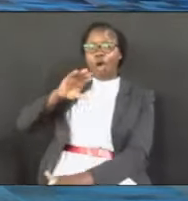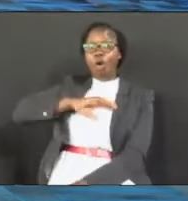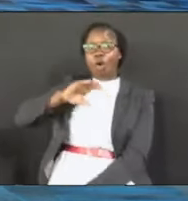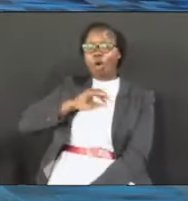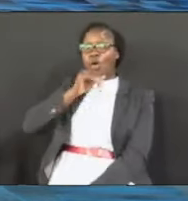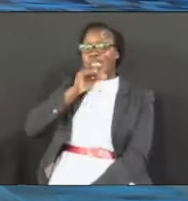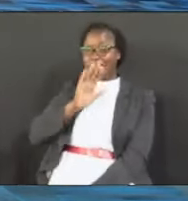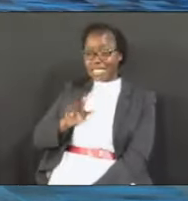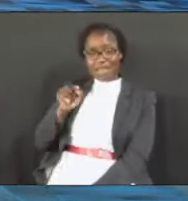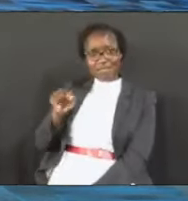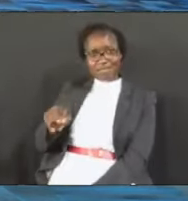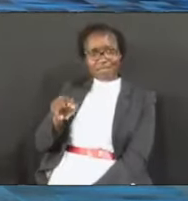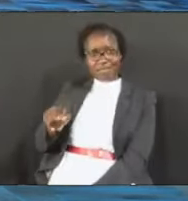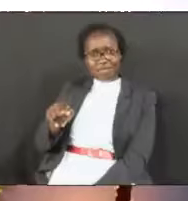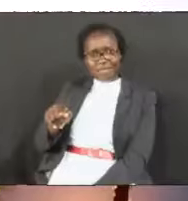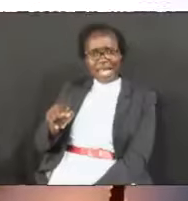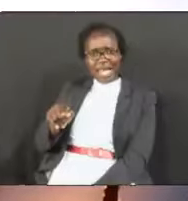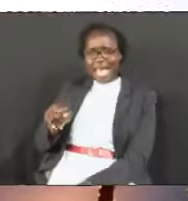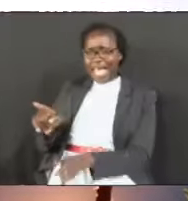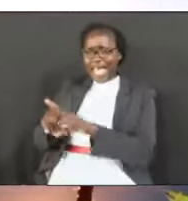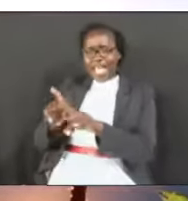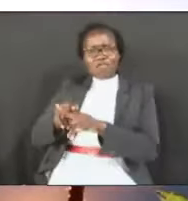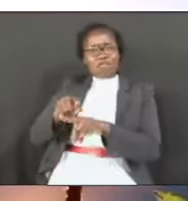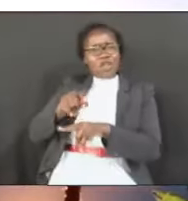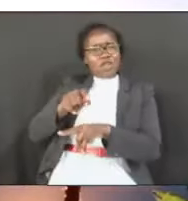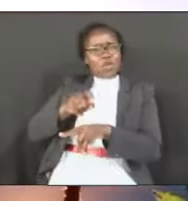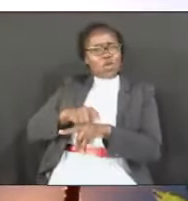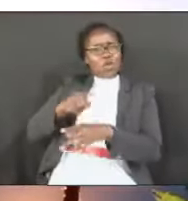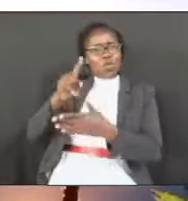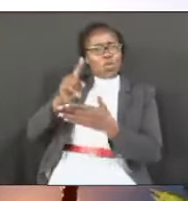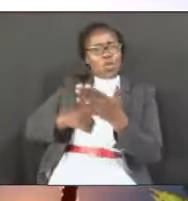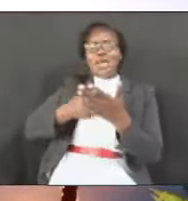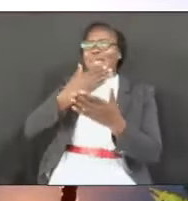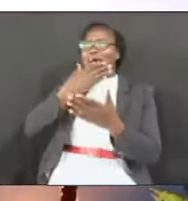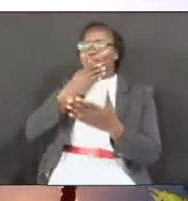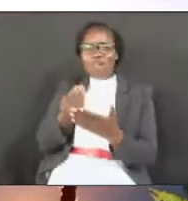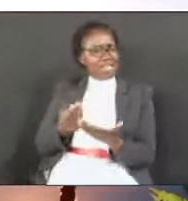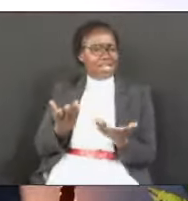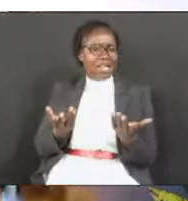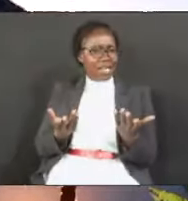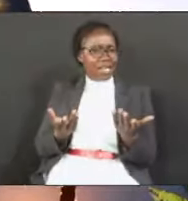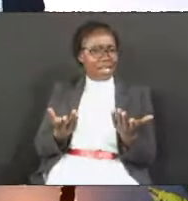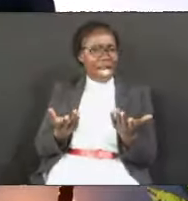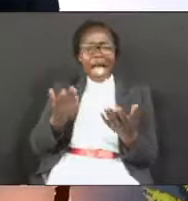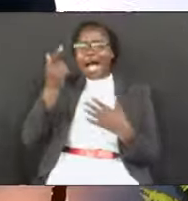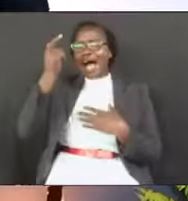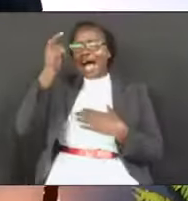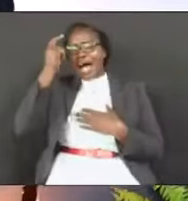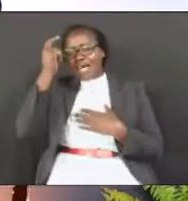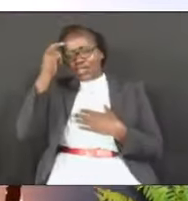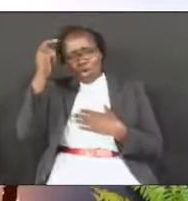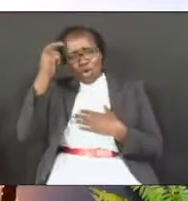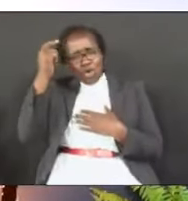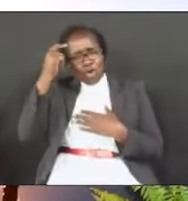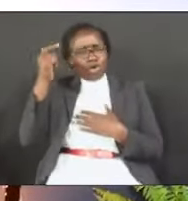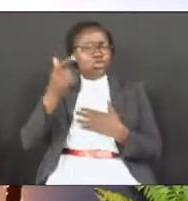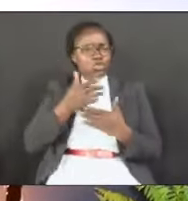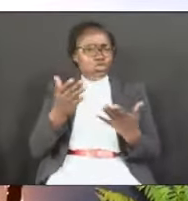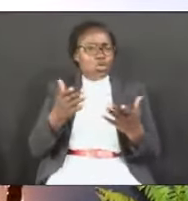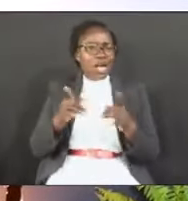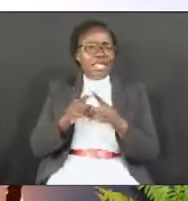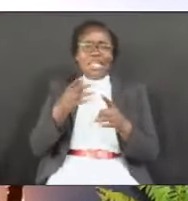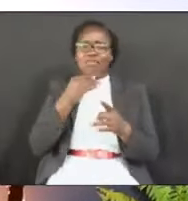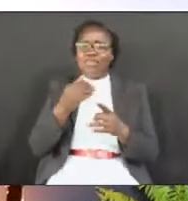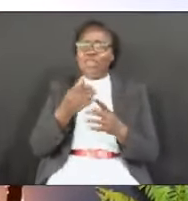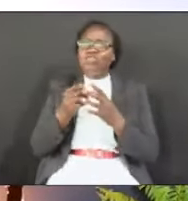son into the wilderness? What a father will do that? I thought you are our heavenly father. Who do you